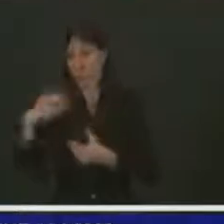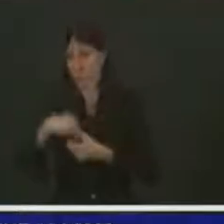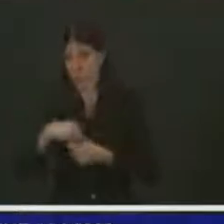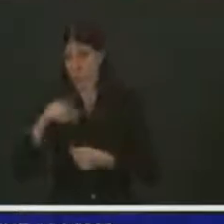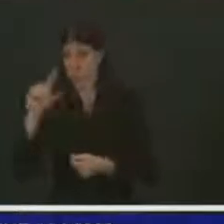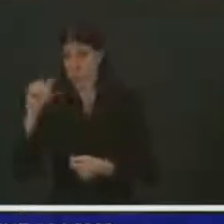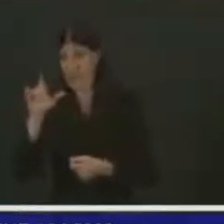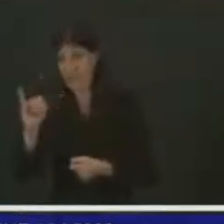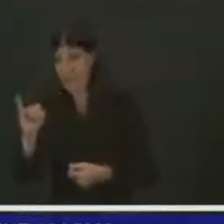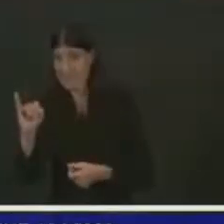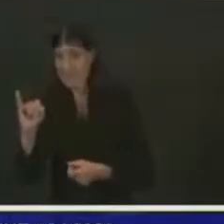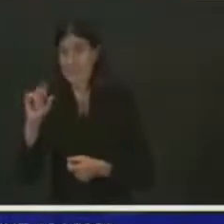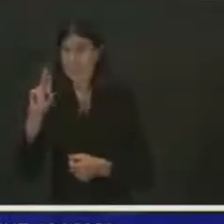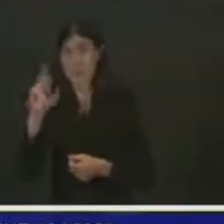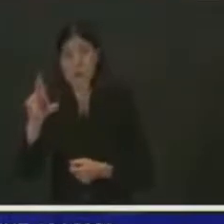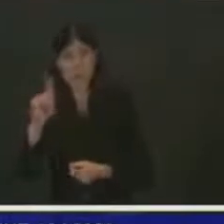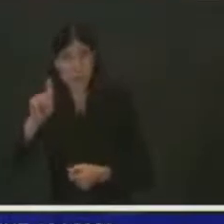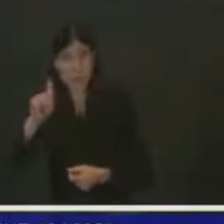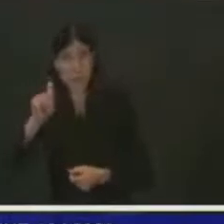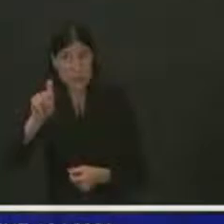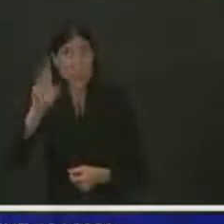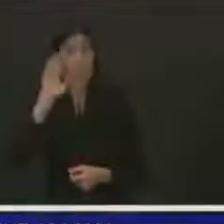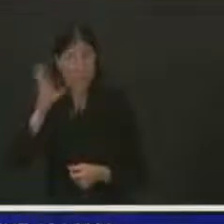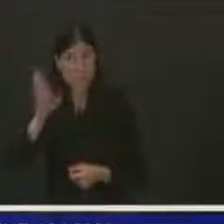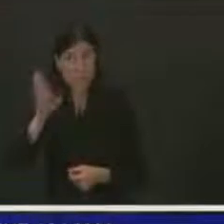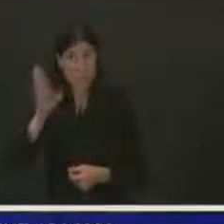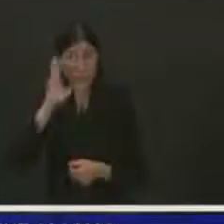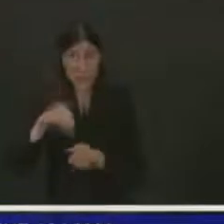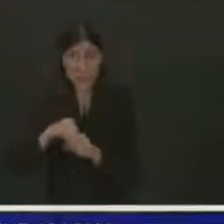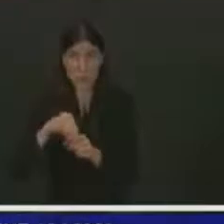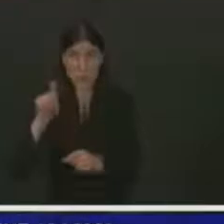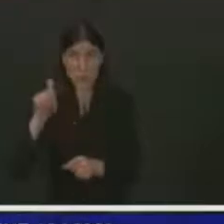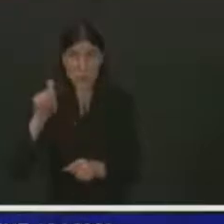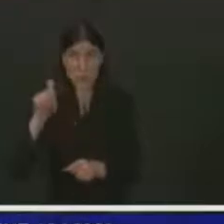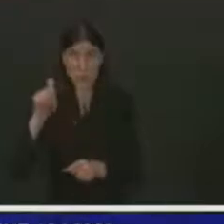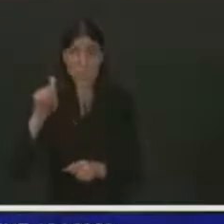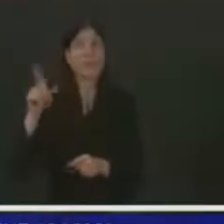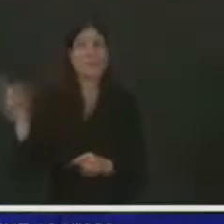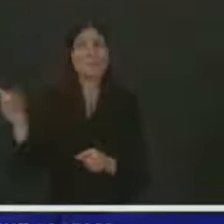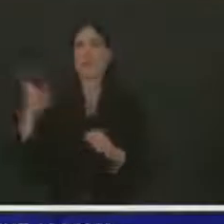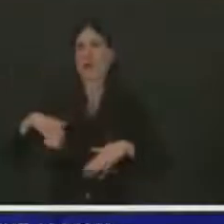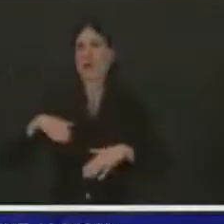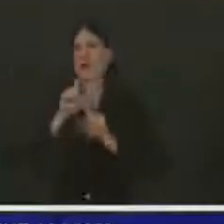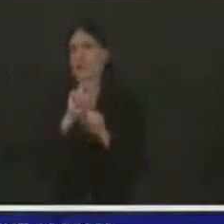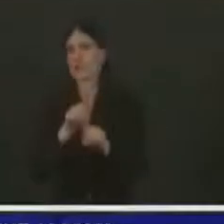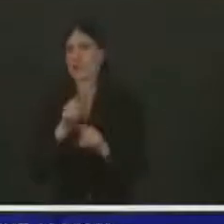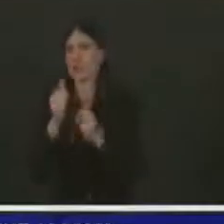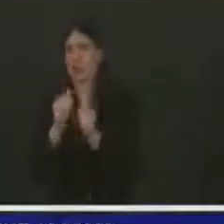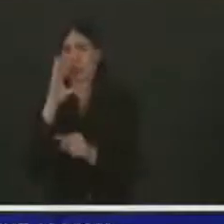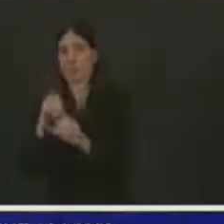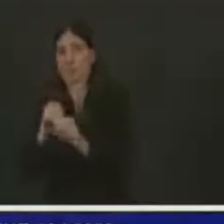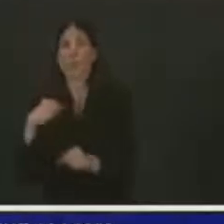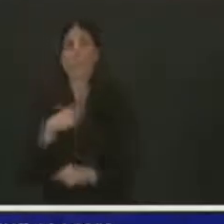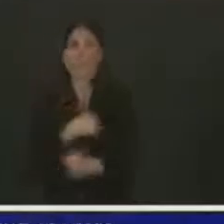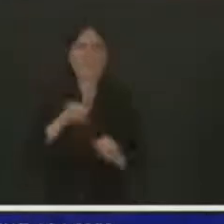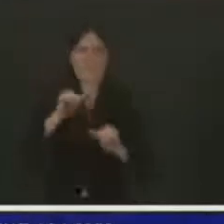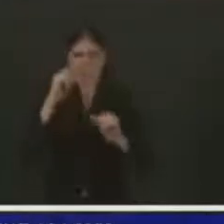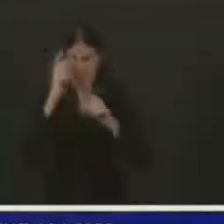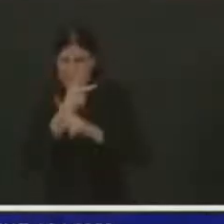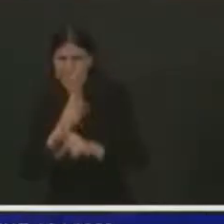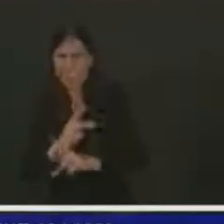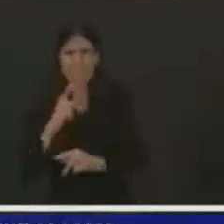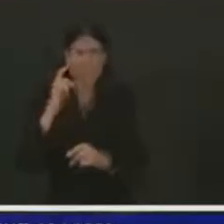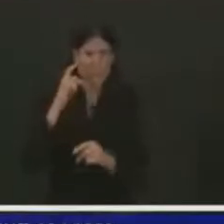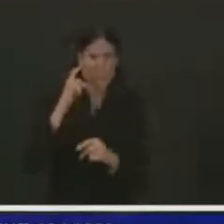reassessing what is the best path as we go forward. With each month, as we all know, we all learn a tremendous amount more